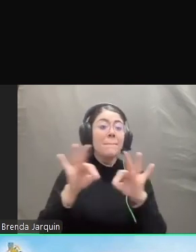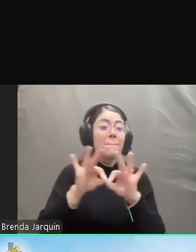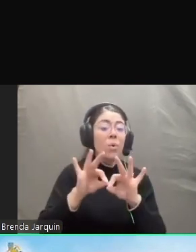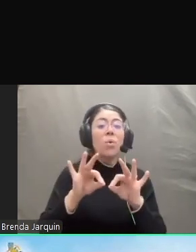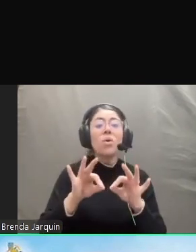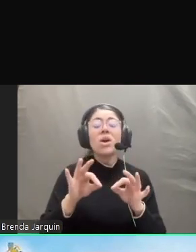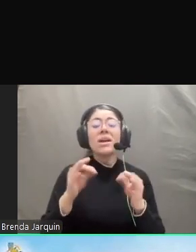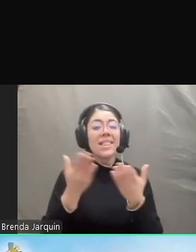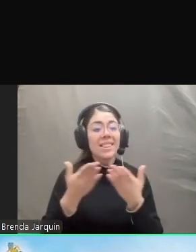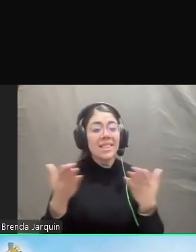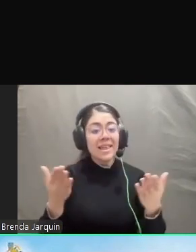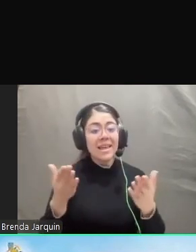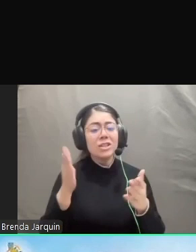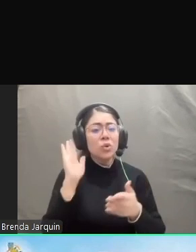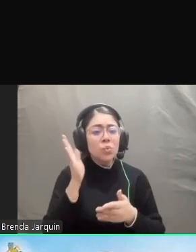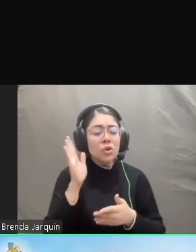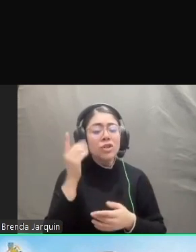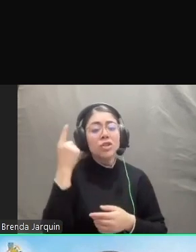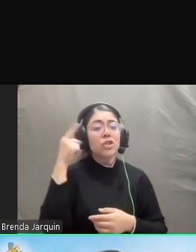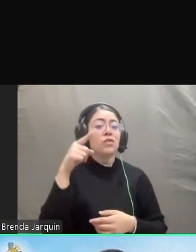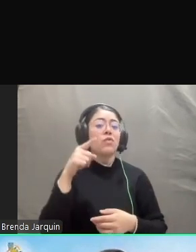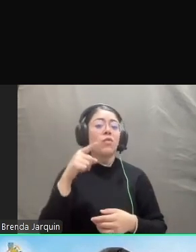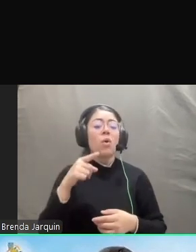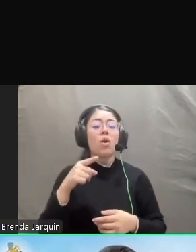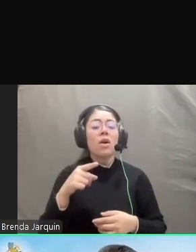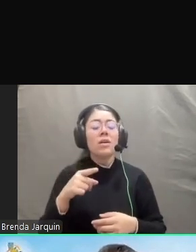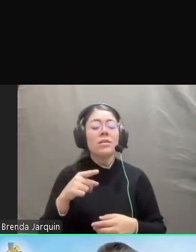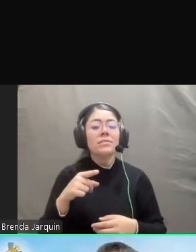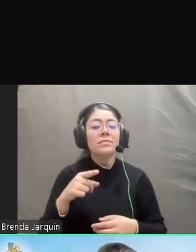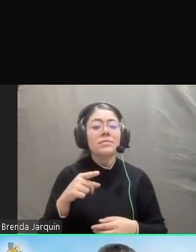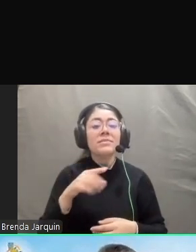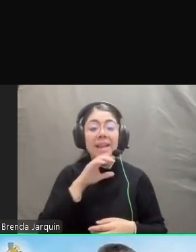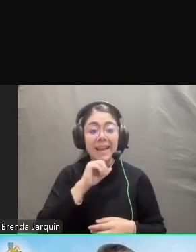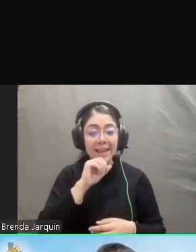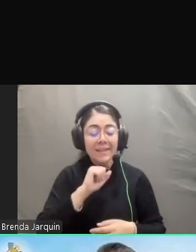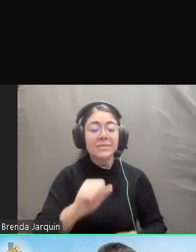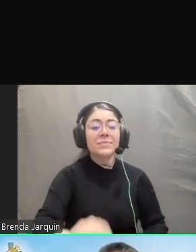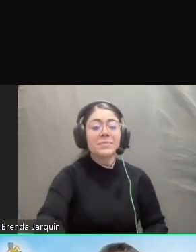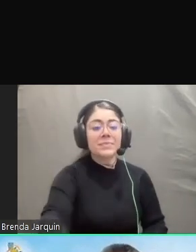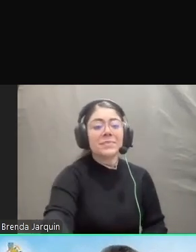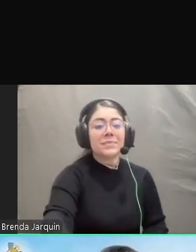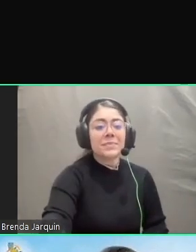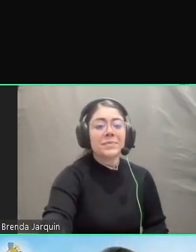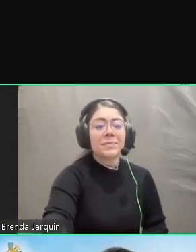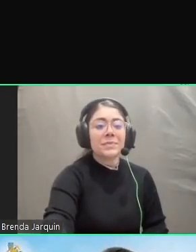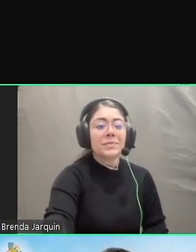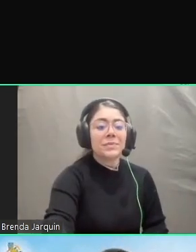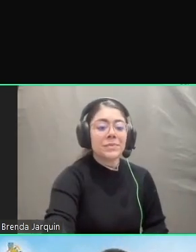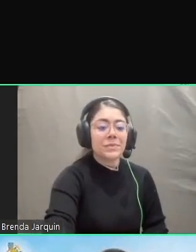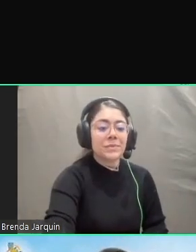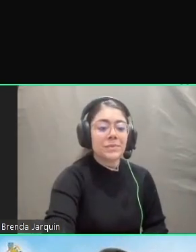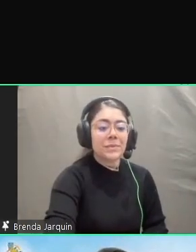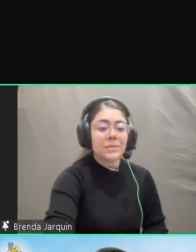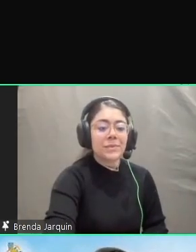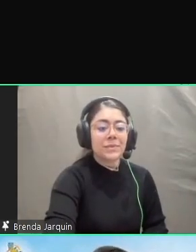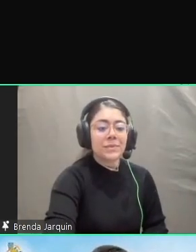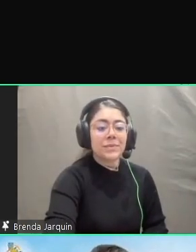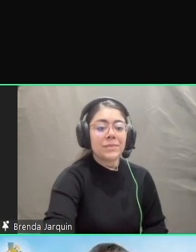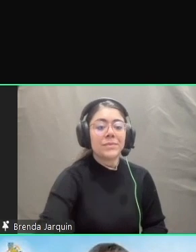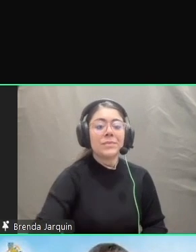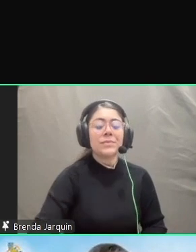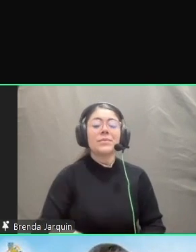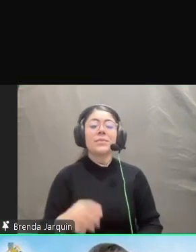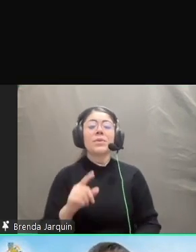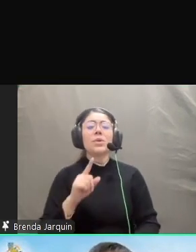your local practices and to the regulations and requirements, with really a focus on the LEA and the regional